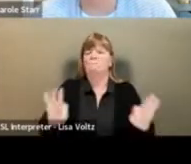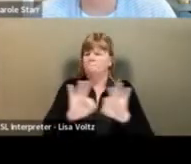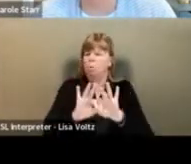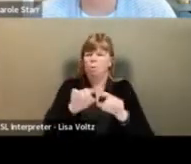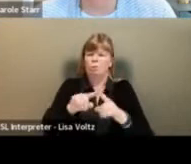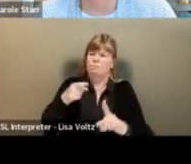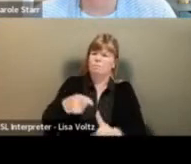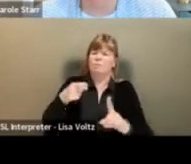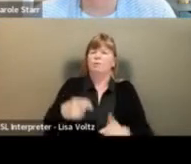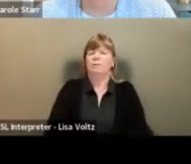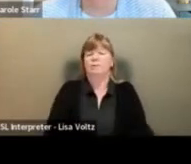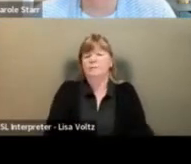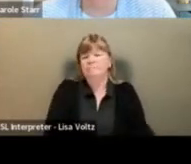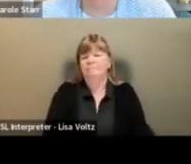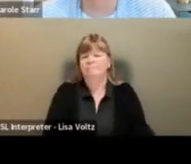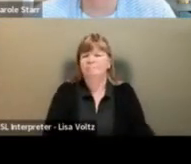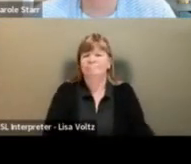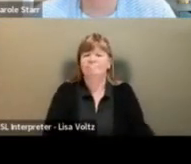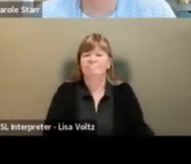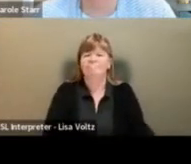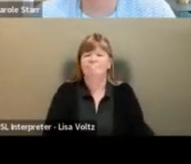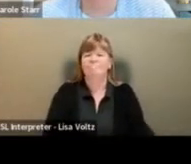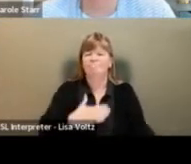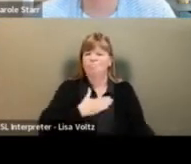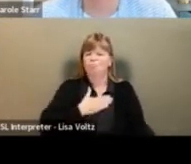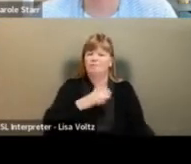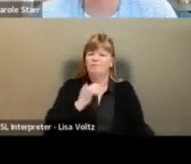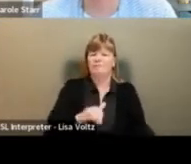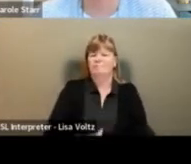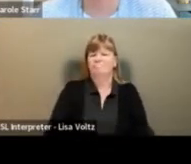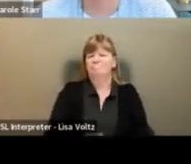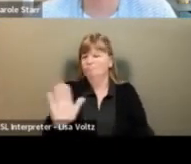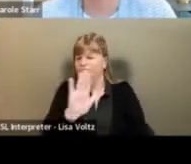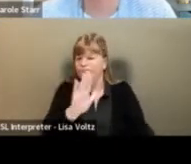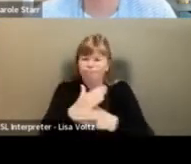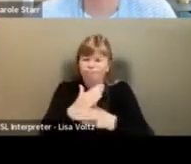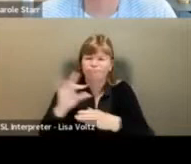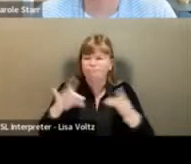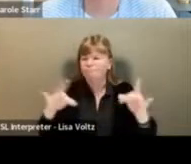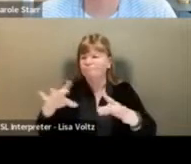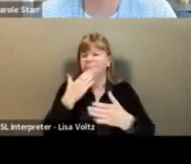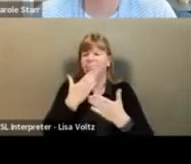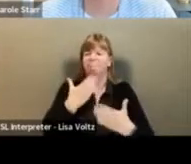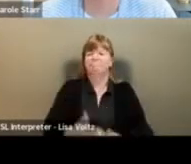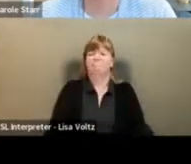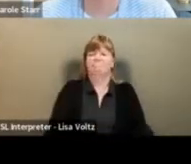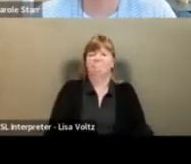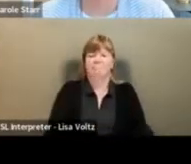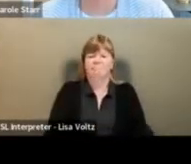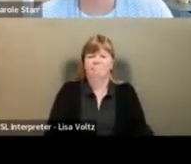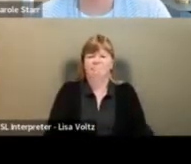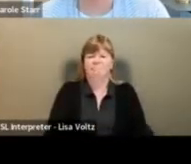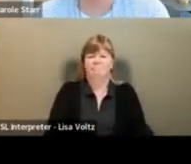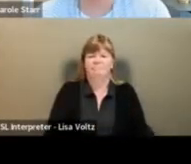cause. So I appreciate that. You guys have been sharing your thoughts. So thank you. They are